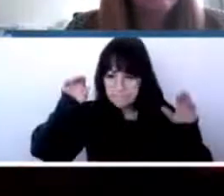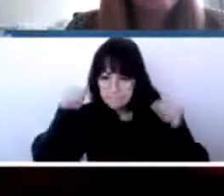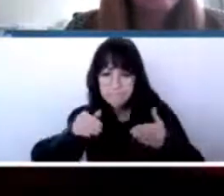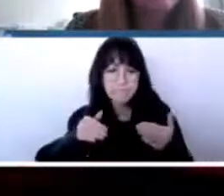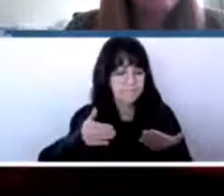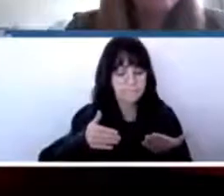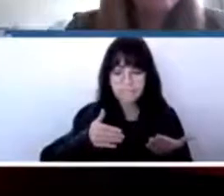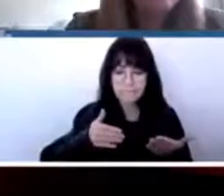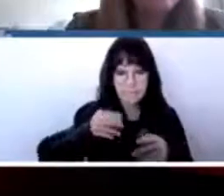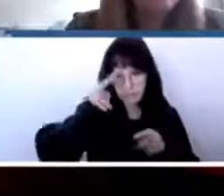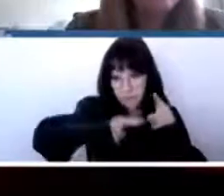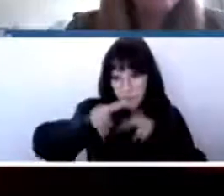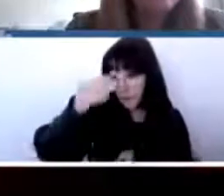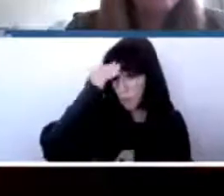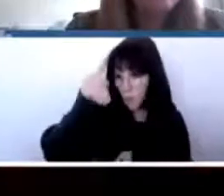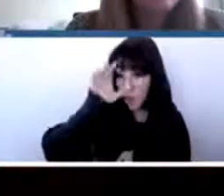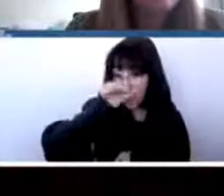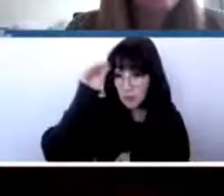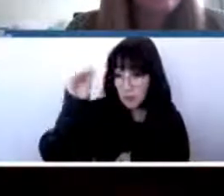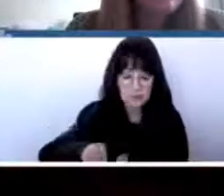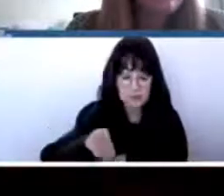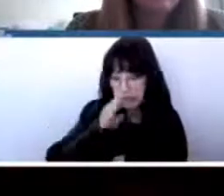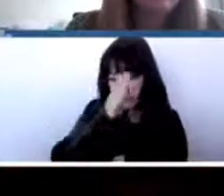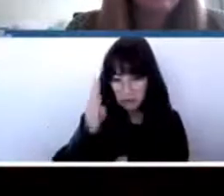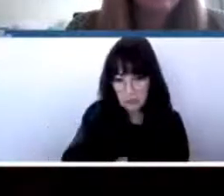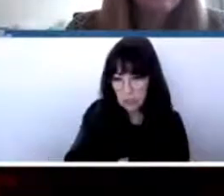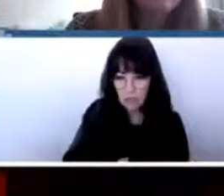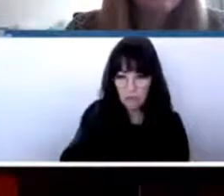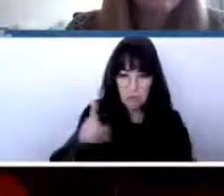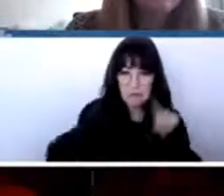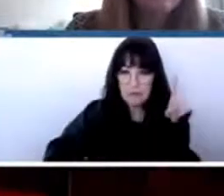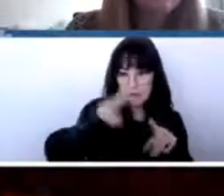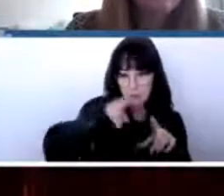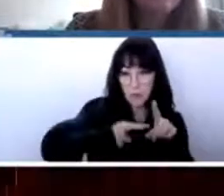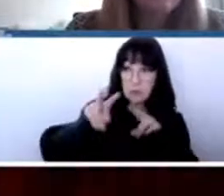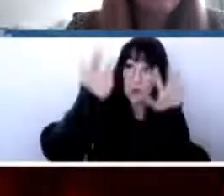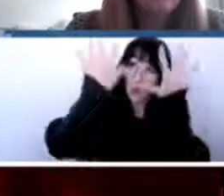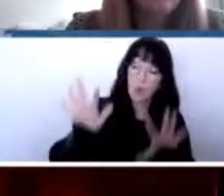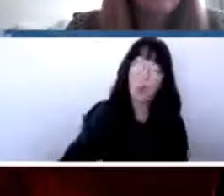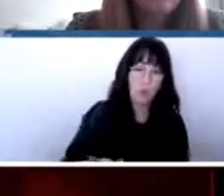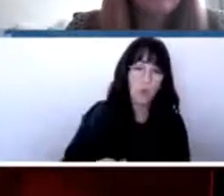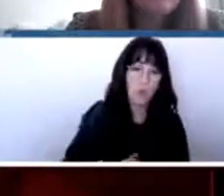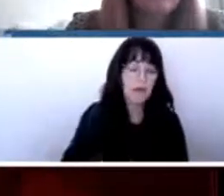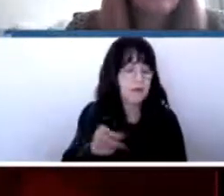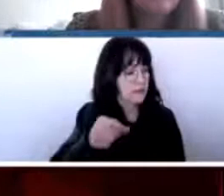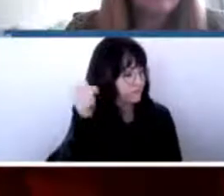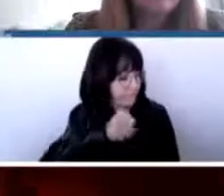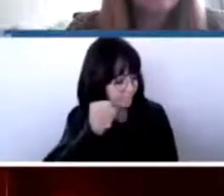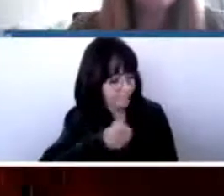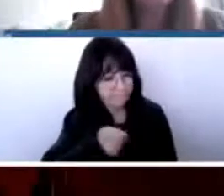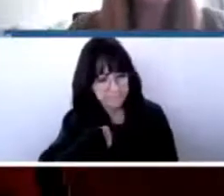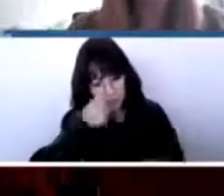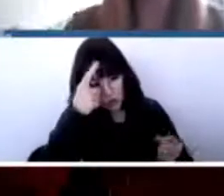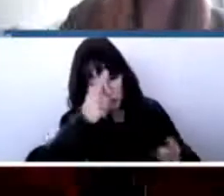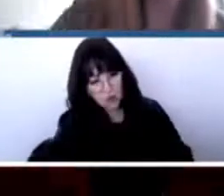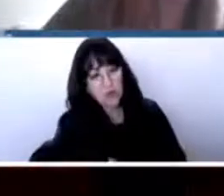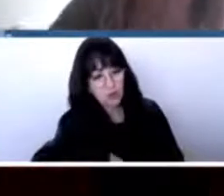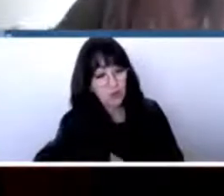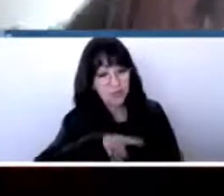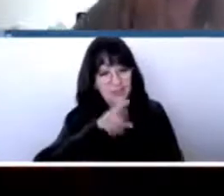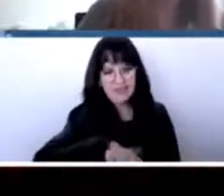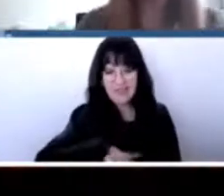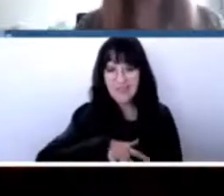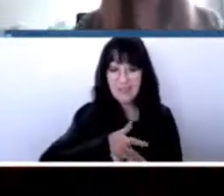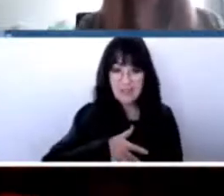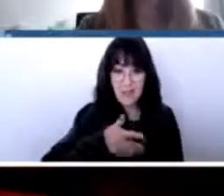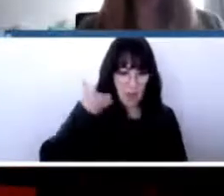No, so I kind of think everybody was a little bit in awe with what happened yesterday. This was a late forecasted